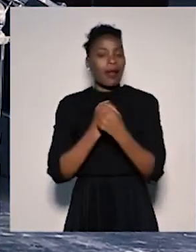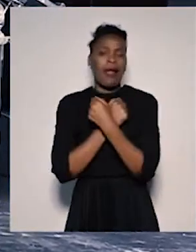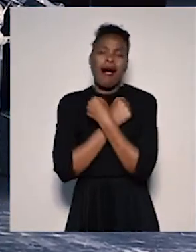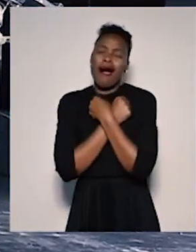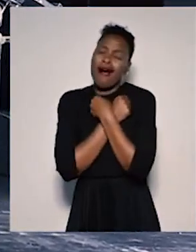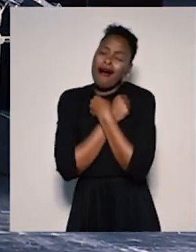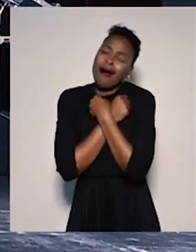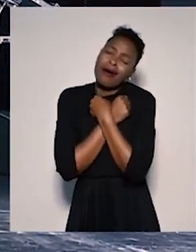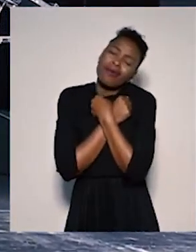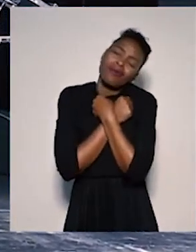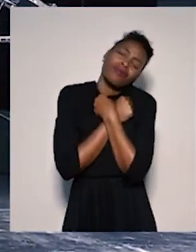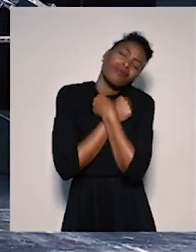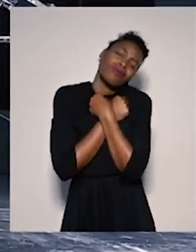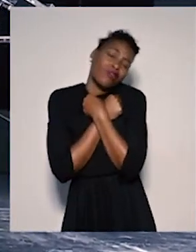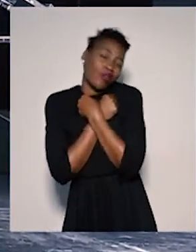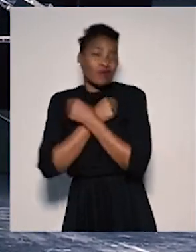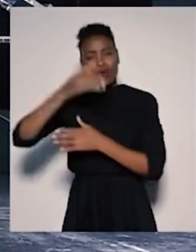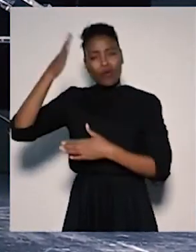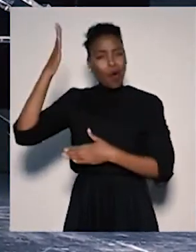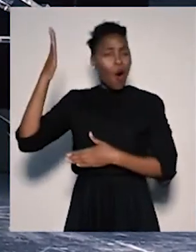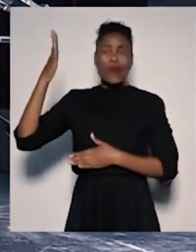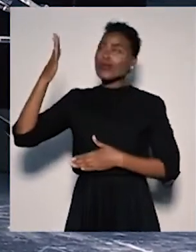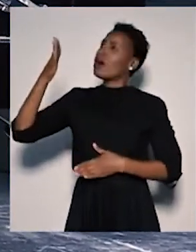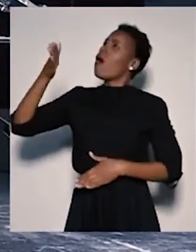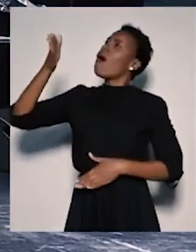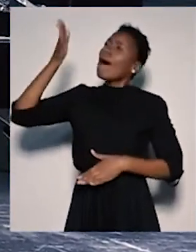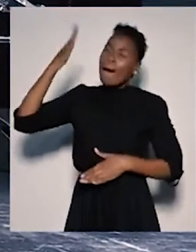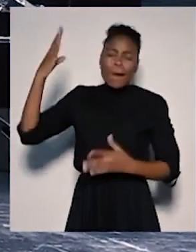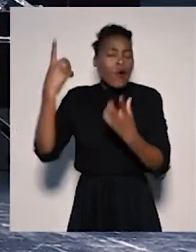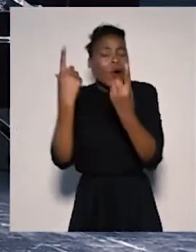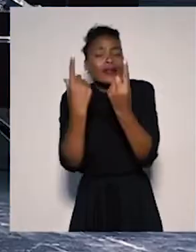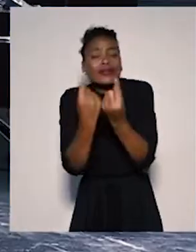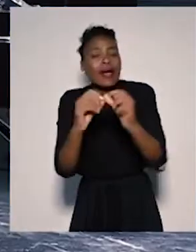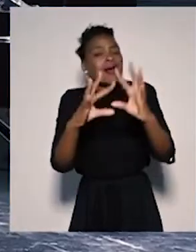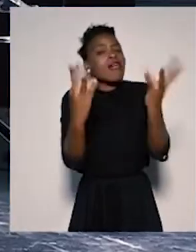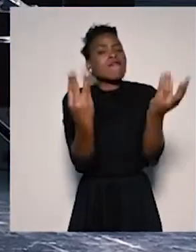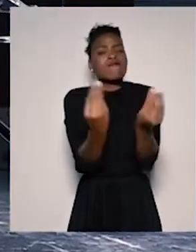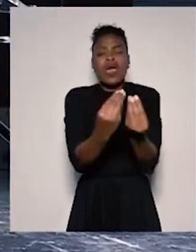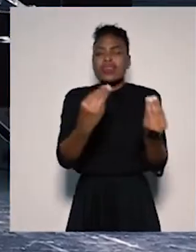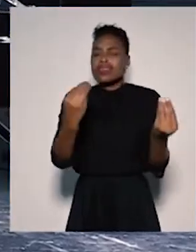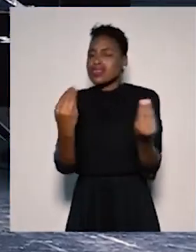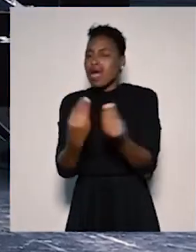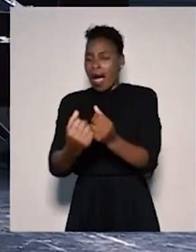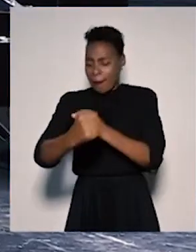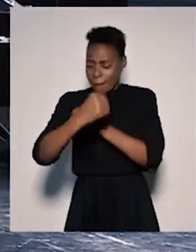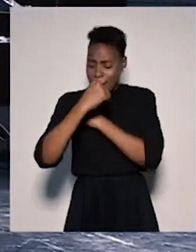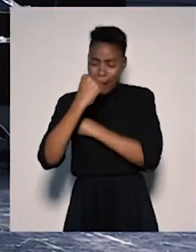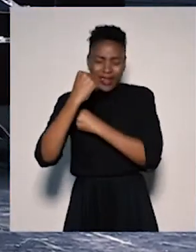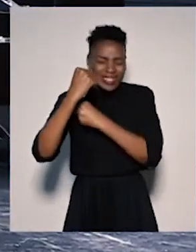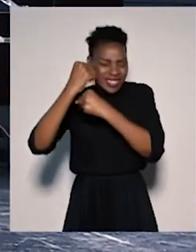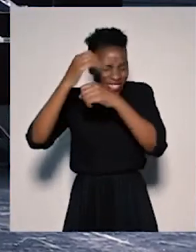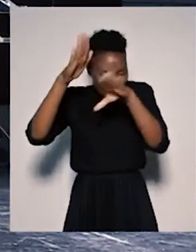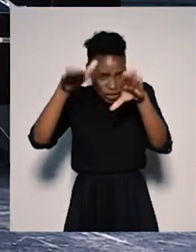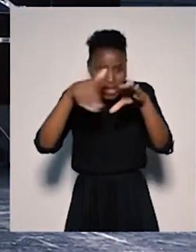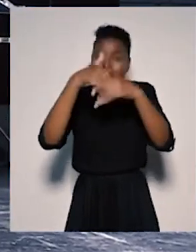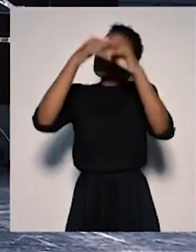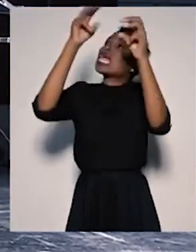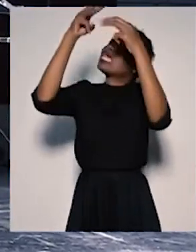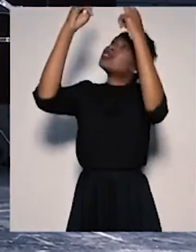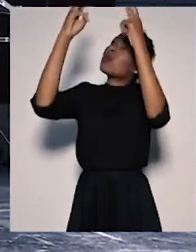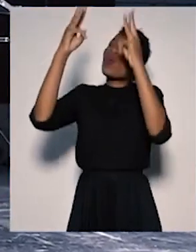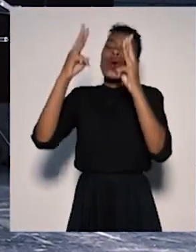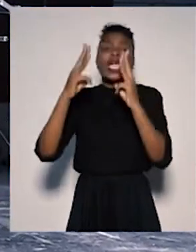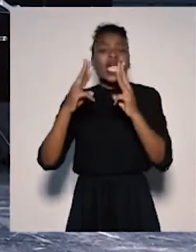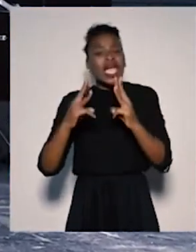What a love. That God will do everything in his power, at least to go to ngenezulwini.